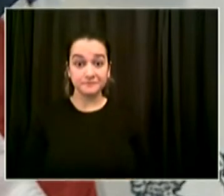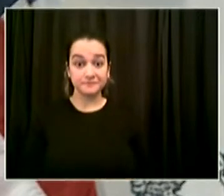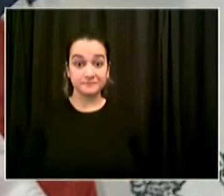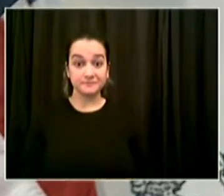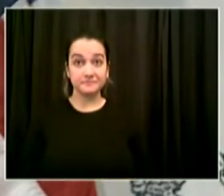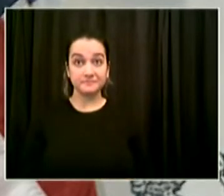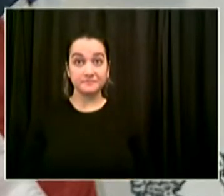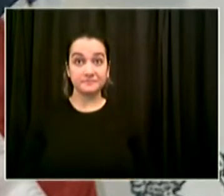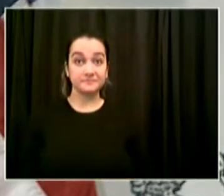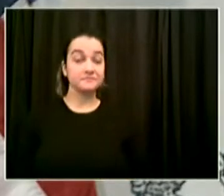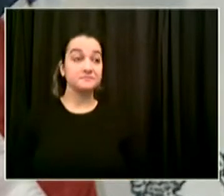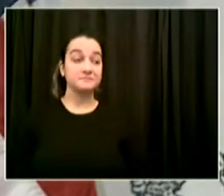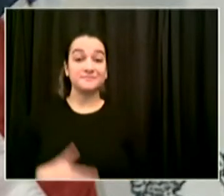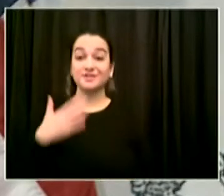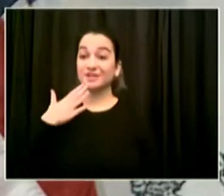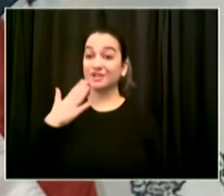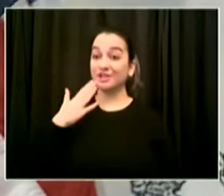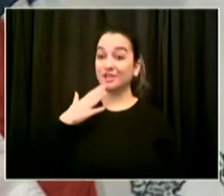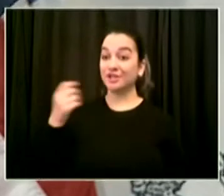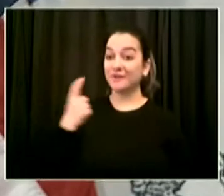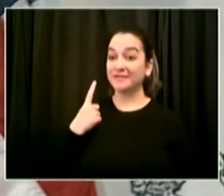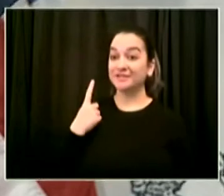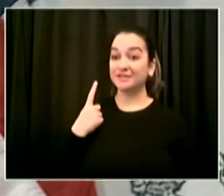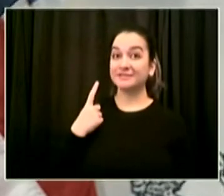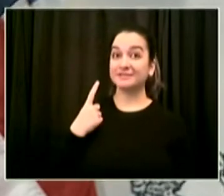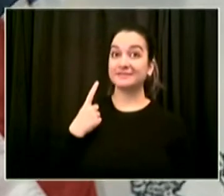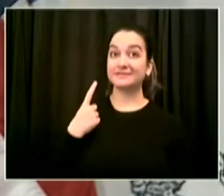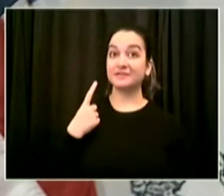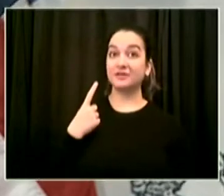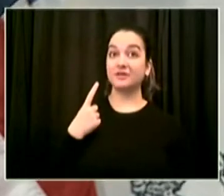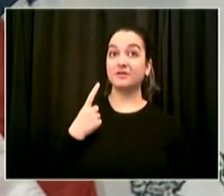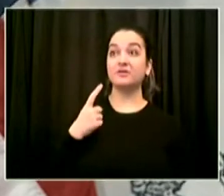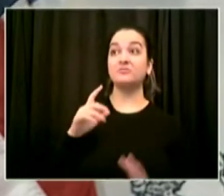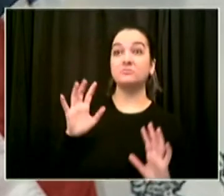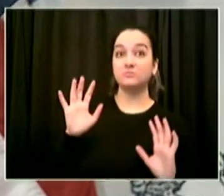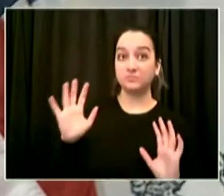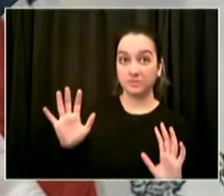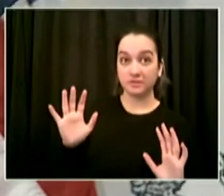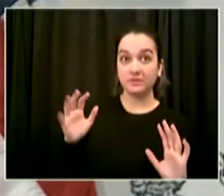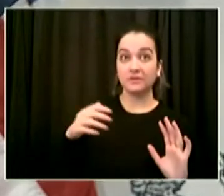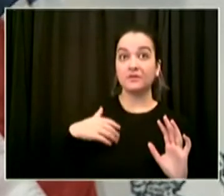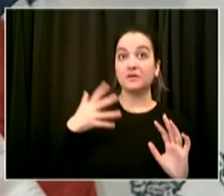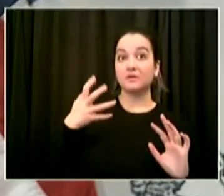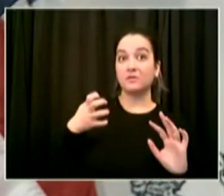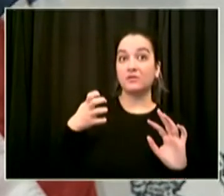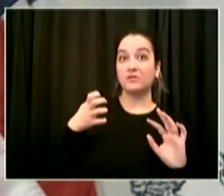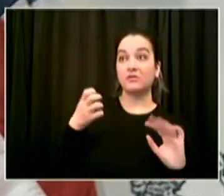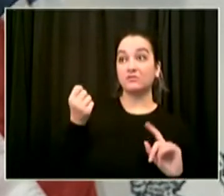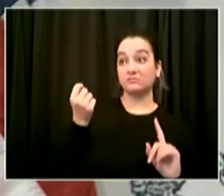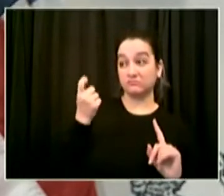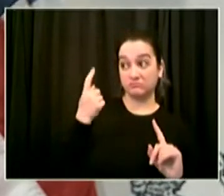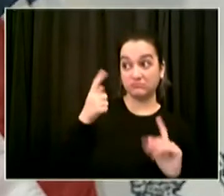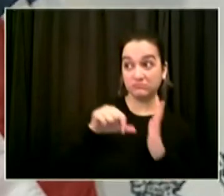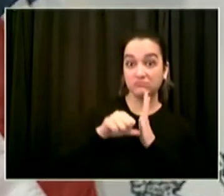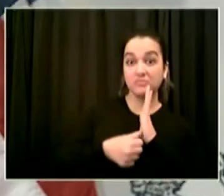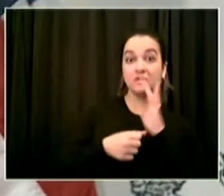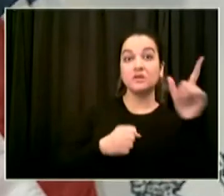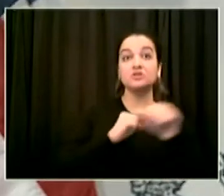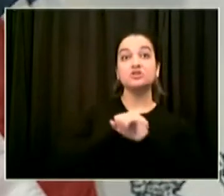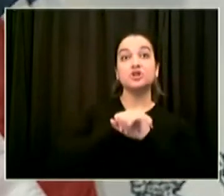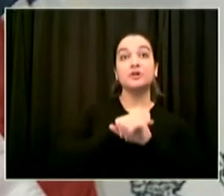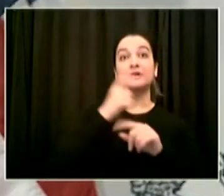Tower has been greatly reduced. NYPD, working with Secret Service, have changed the protocol there deeply.